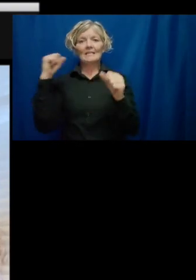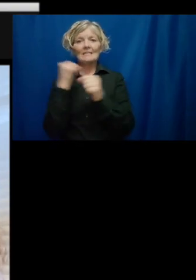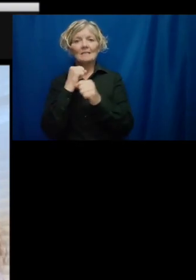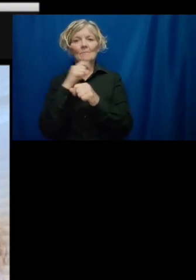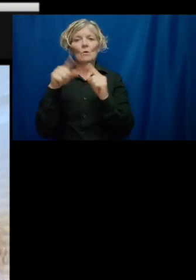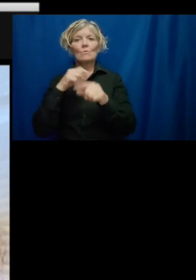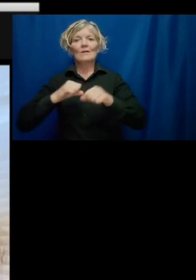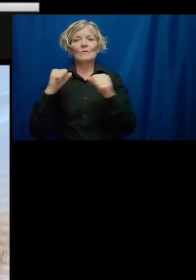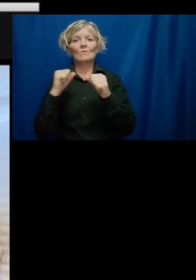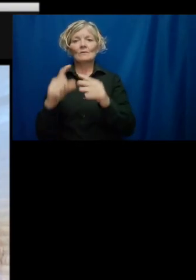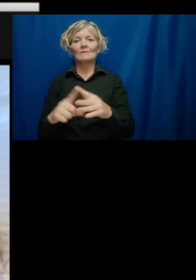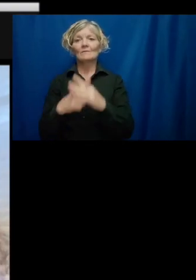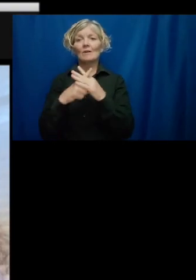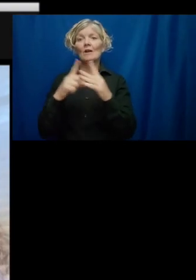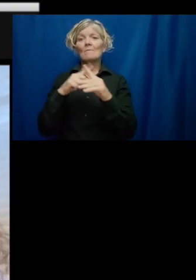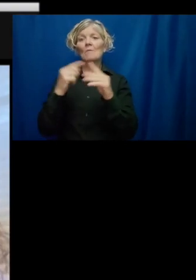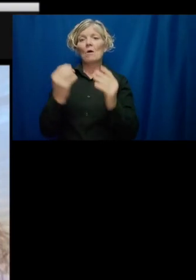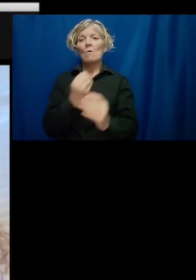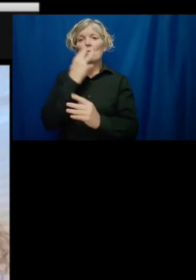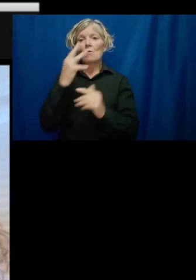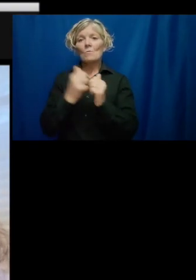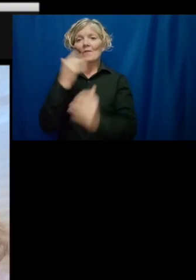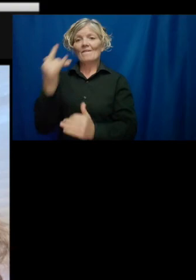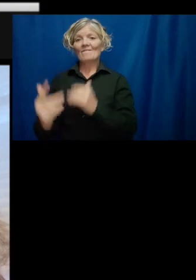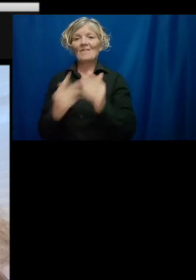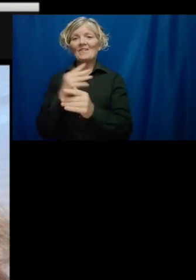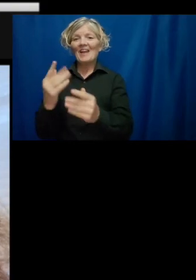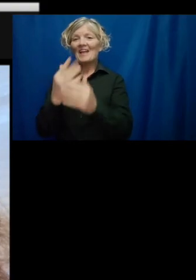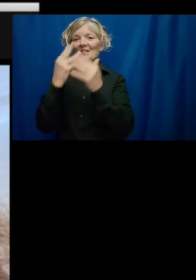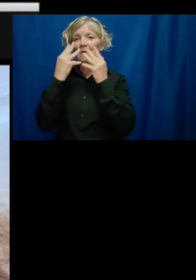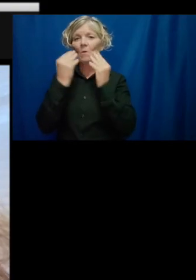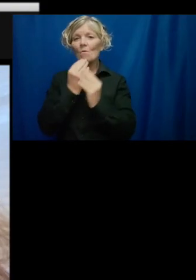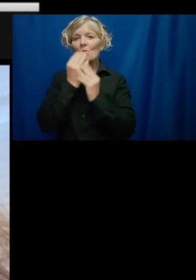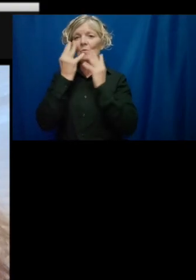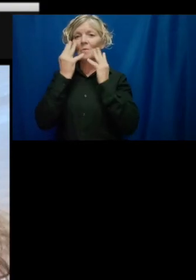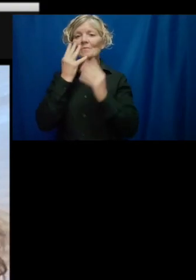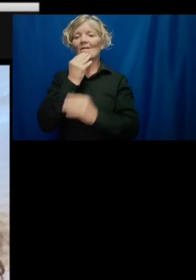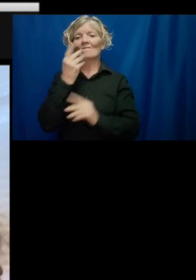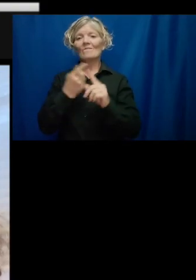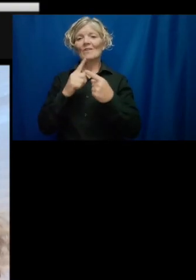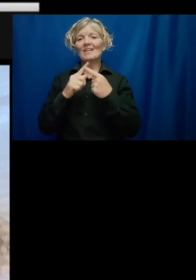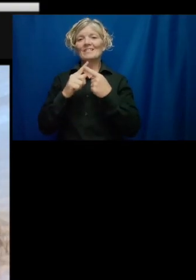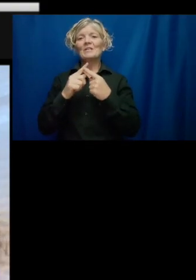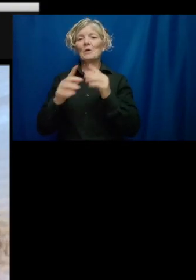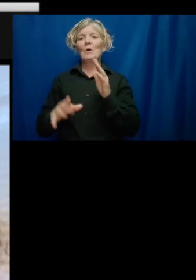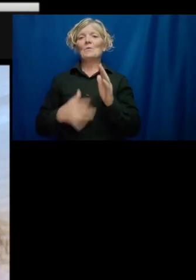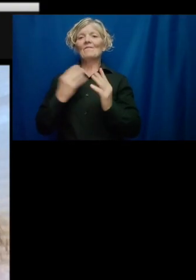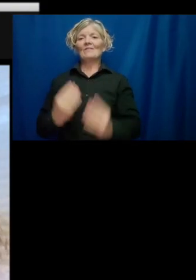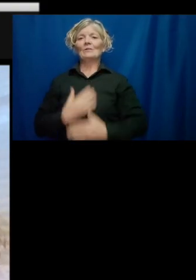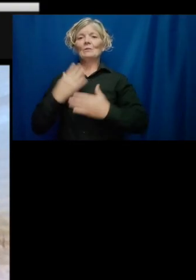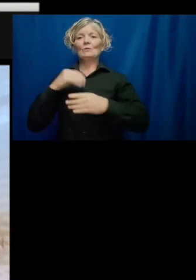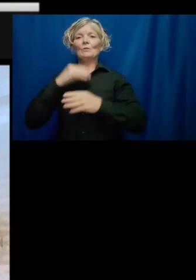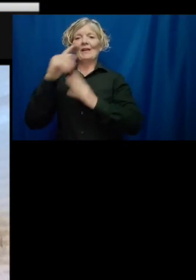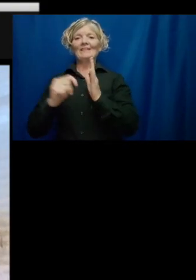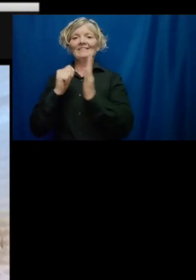chill of winter begins. Yet warmed by the fire and the kindness of friends, we find joy in the season